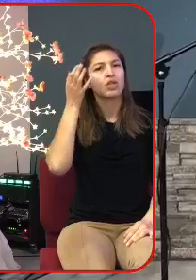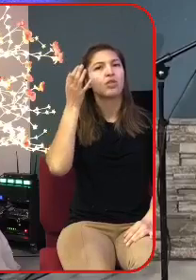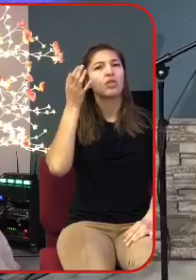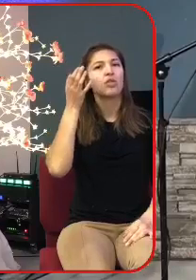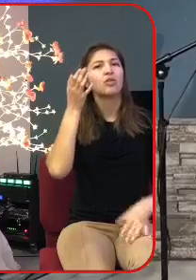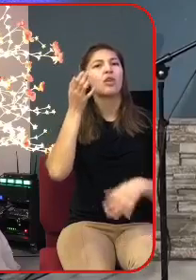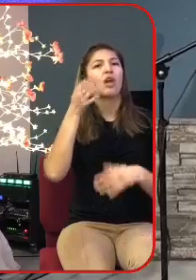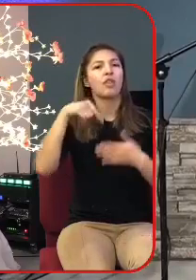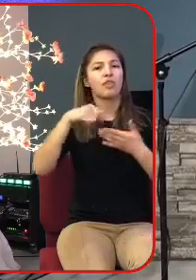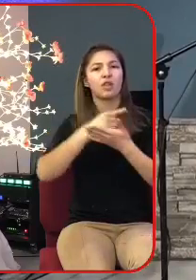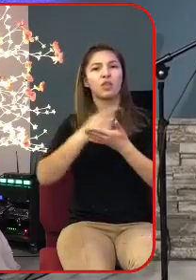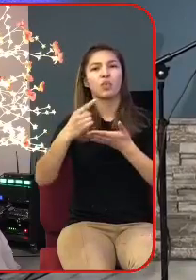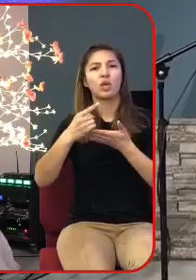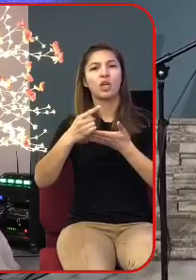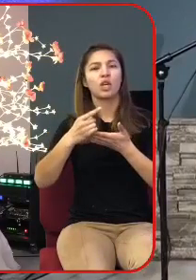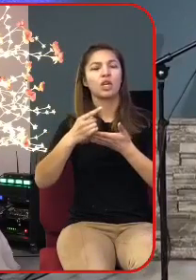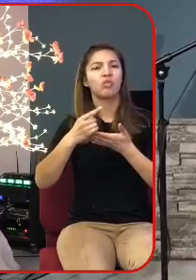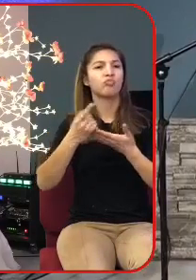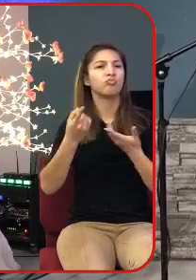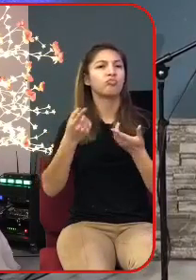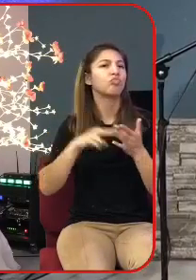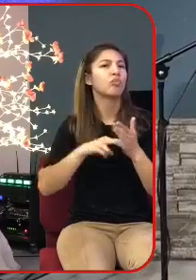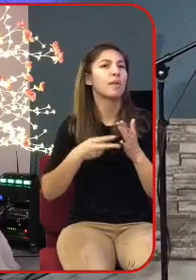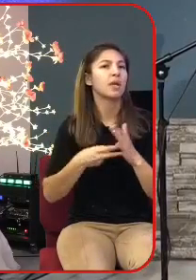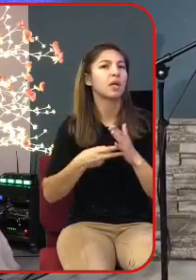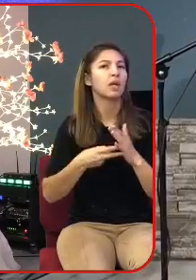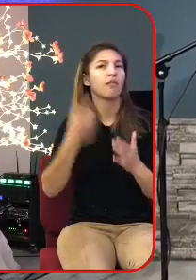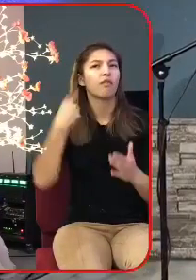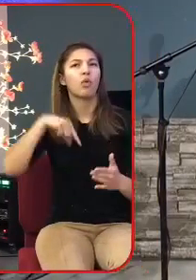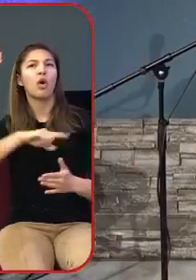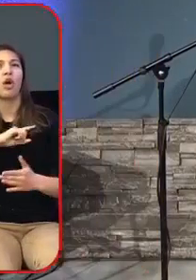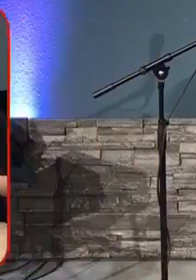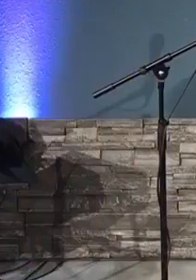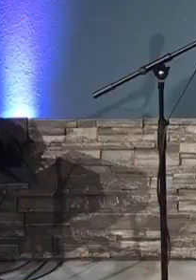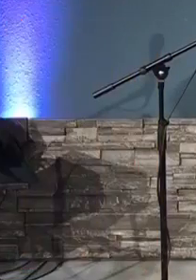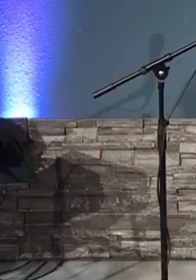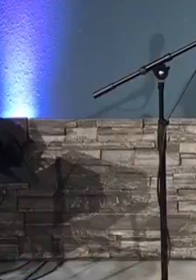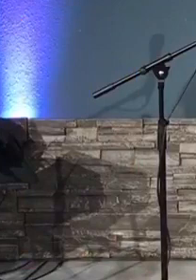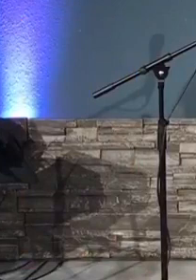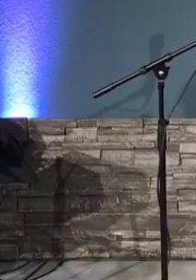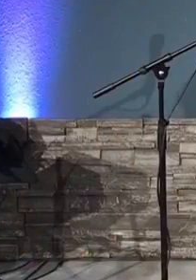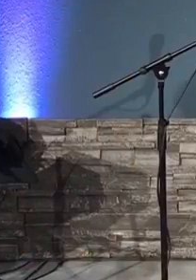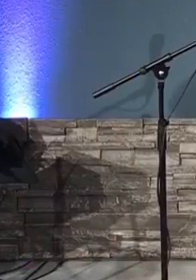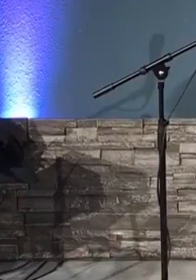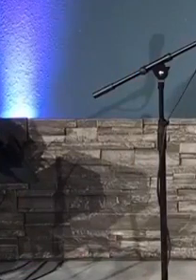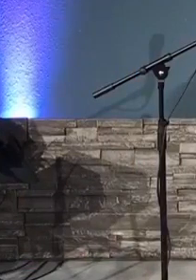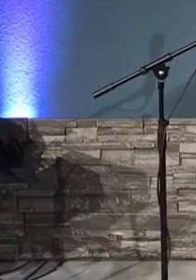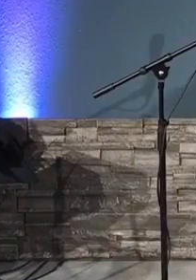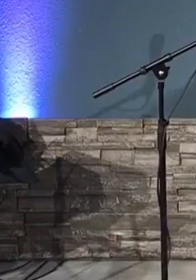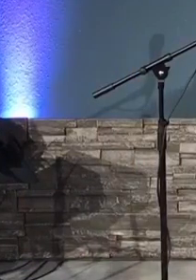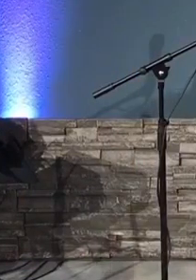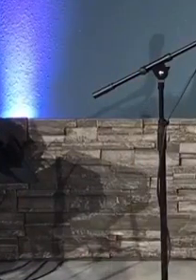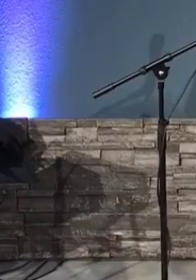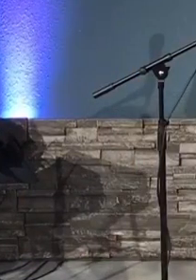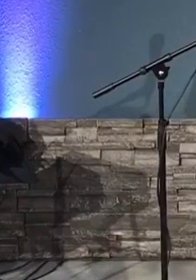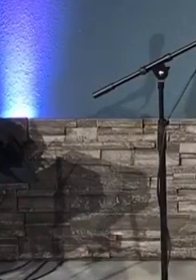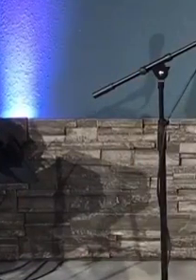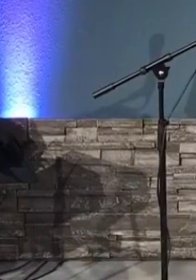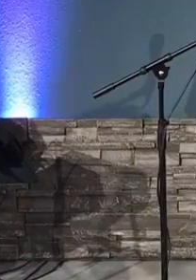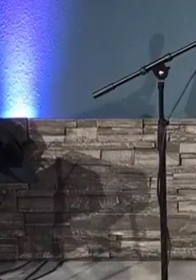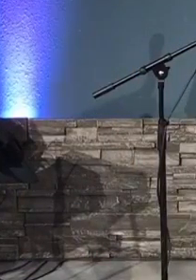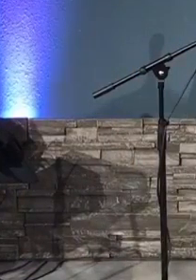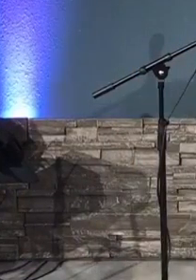coming week is all about as a church. I'm so grateful for Mike Herrera, Pastor Mike Herrera's